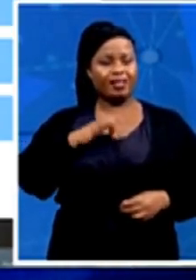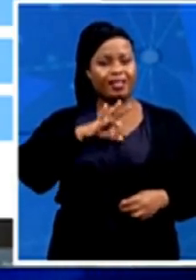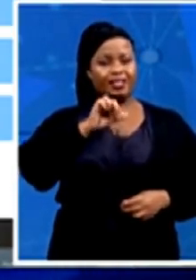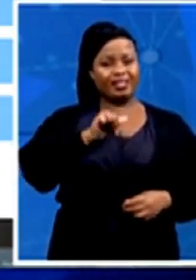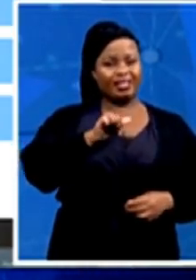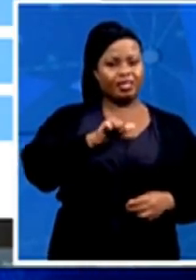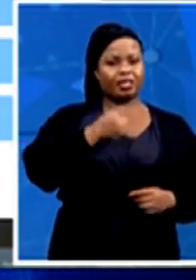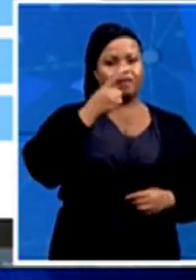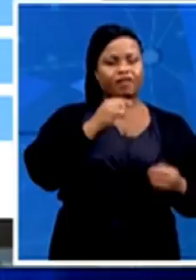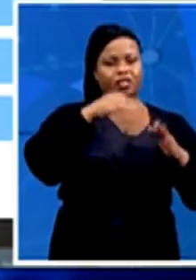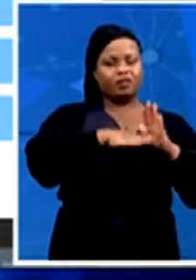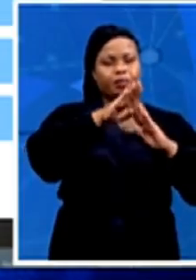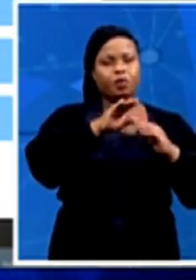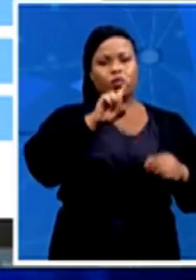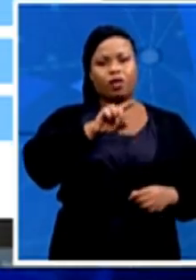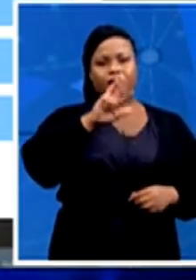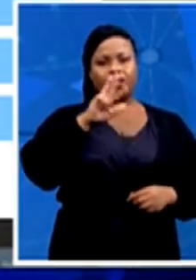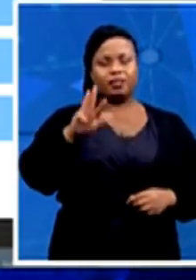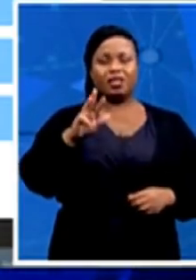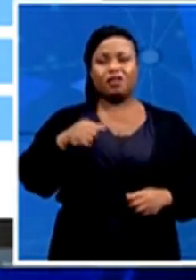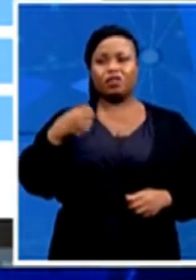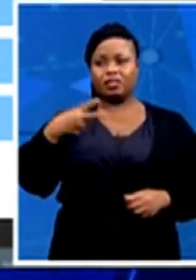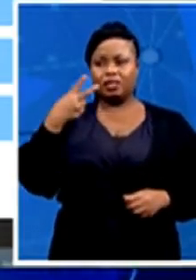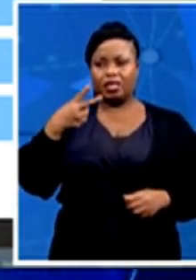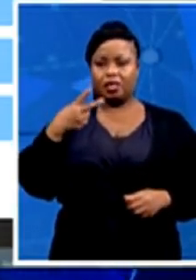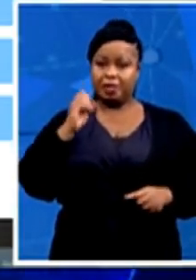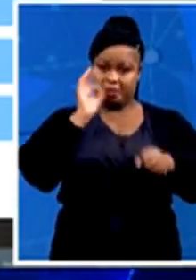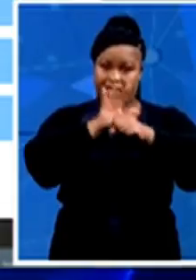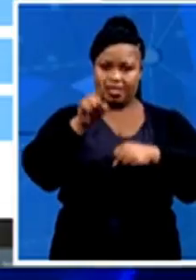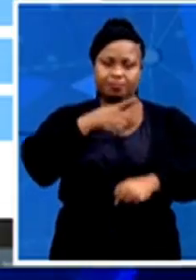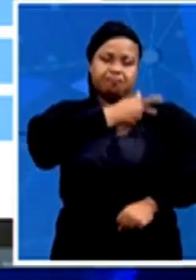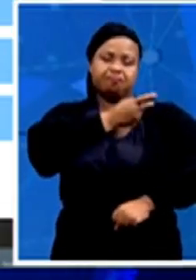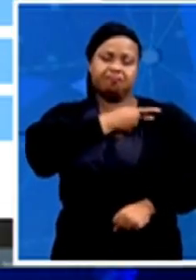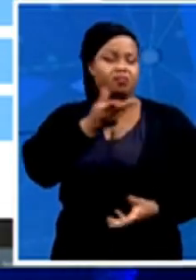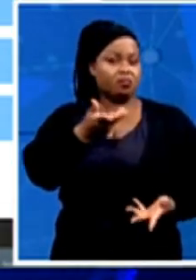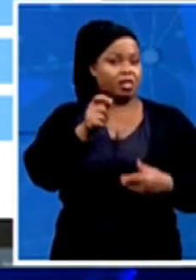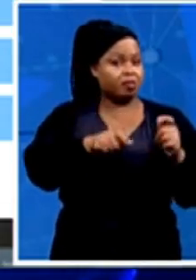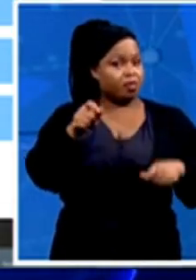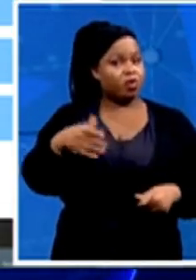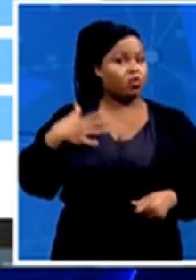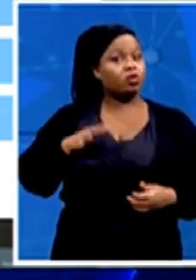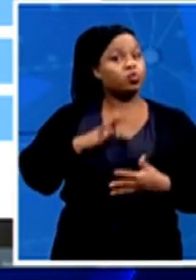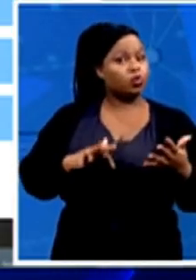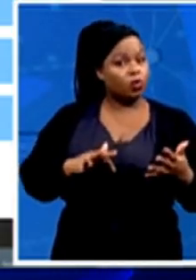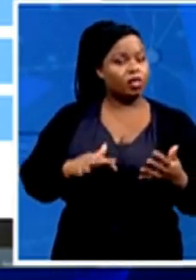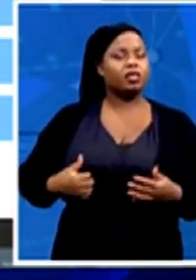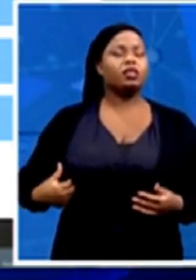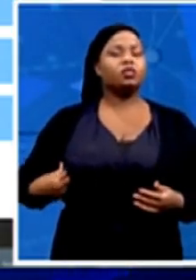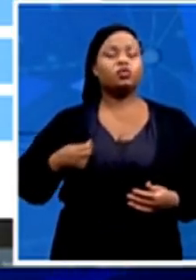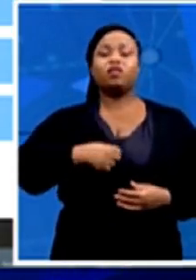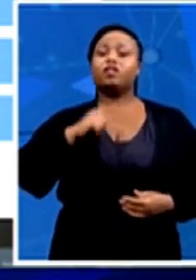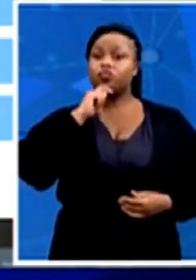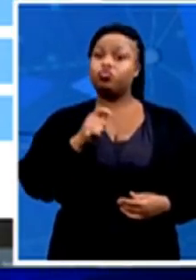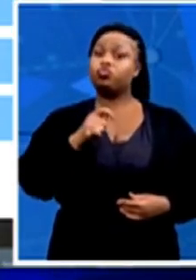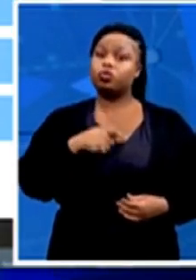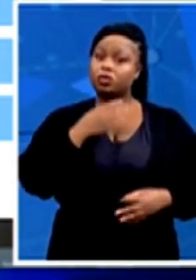of the second wave. That's the impact of vaccination. If anybody wants to have a story of whether vaccinations work, and that is besides the fact that